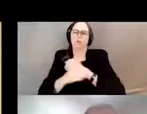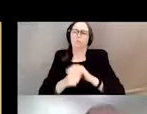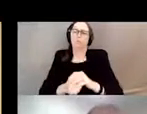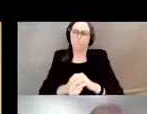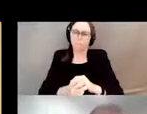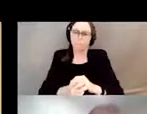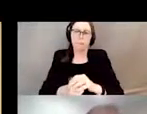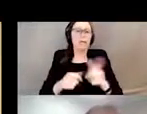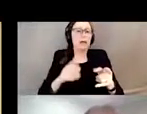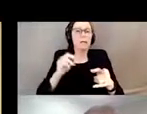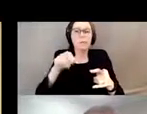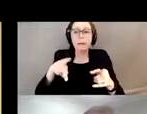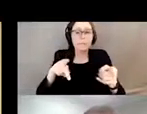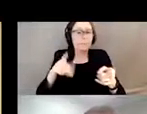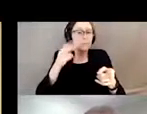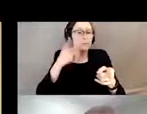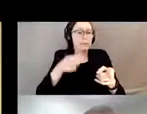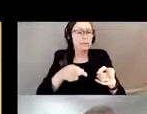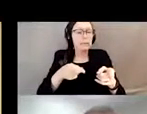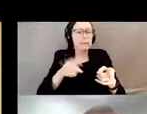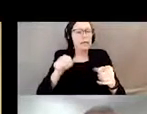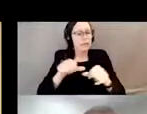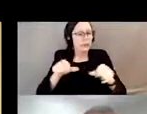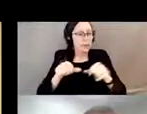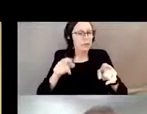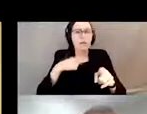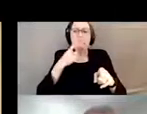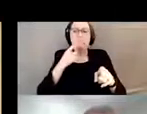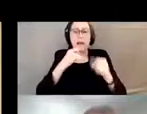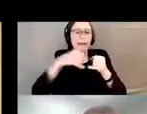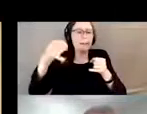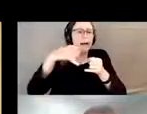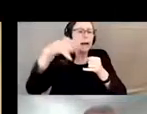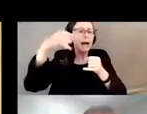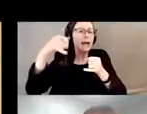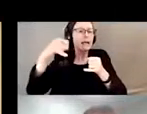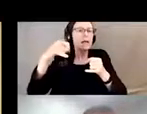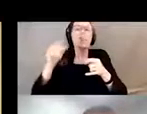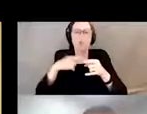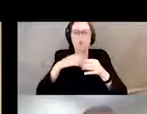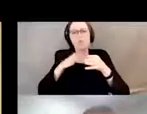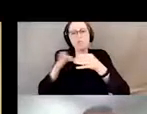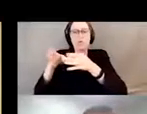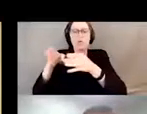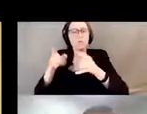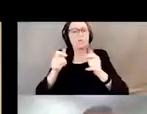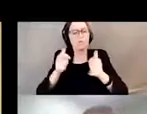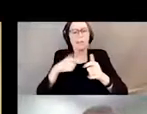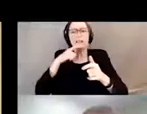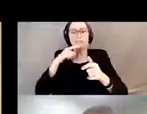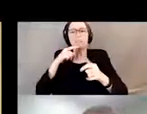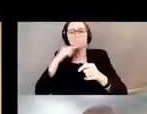The map that you're seeing, okay, the areas that have the red lines, those are the major roadways that the Soviets